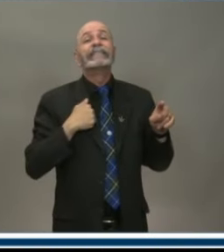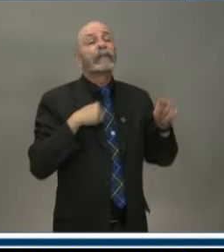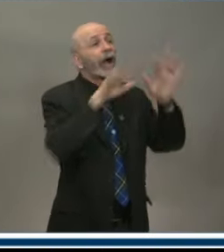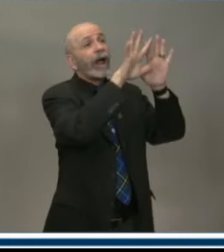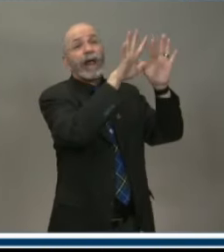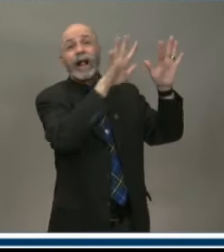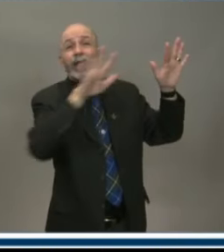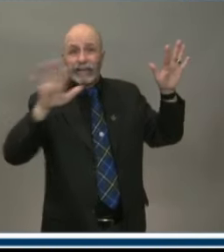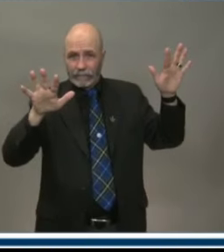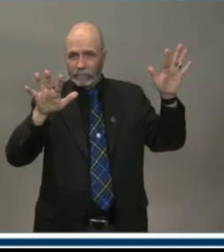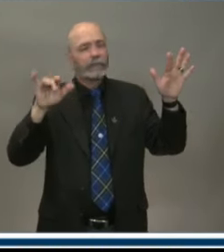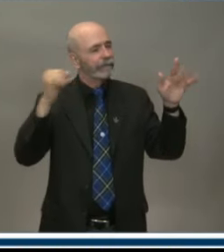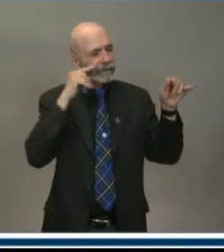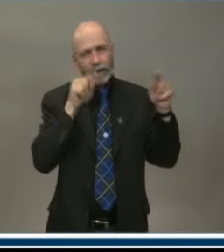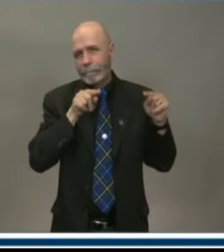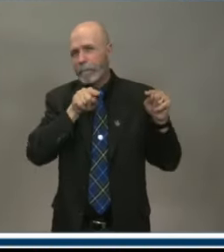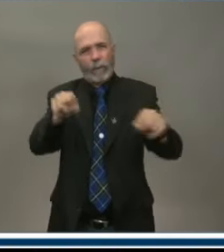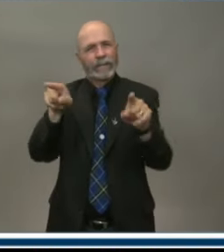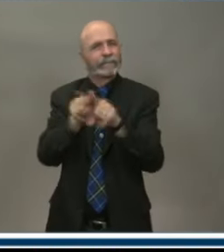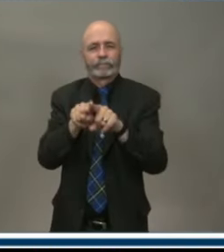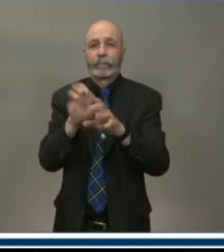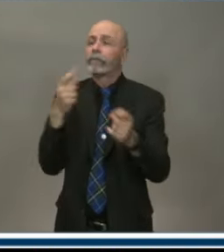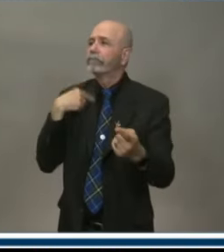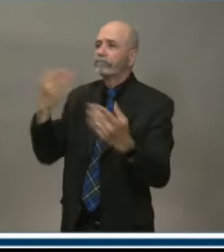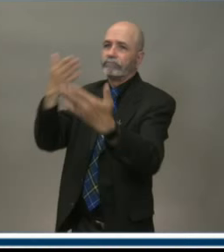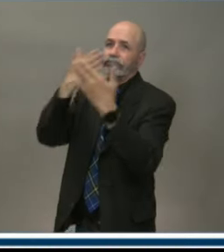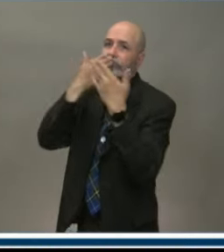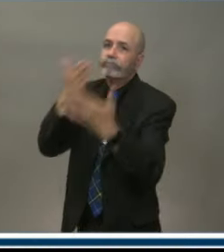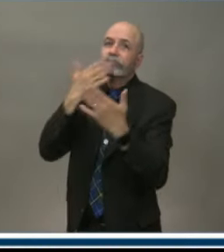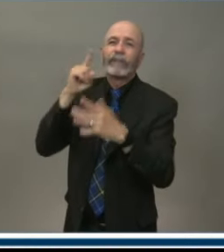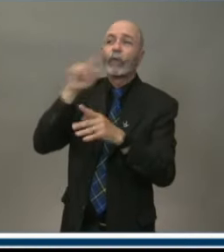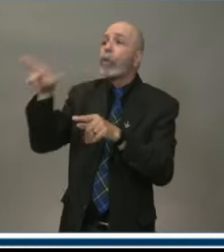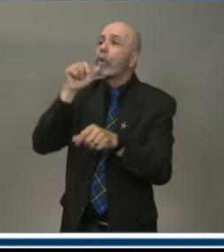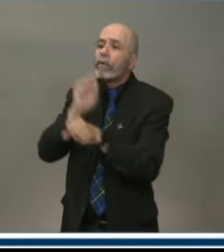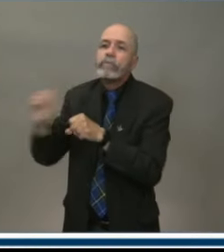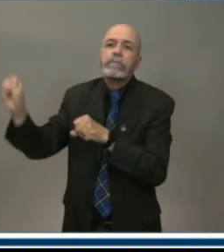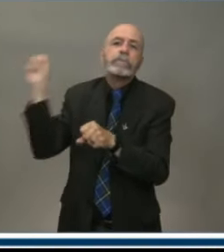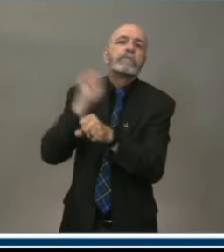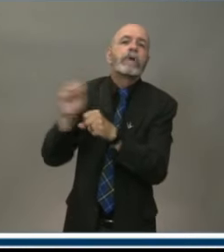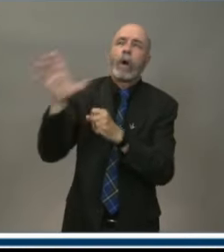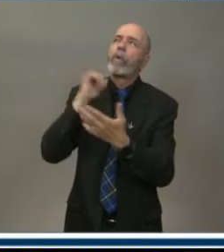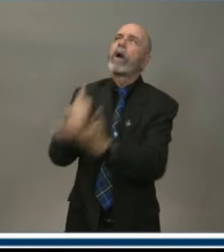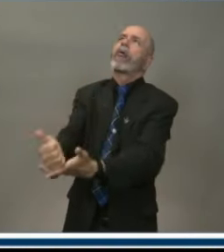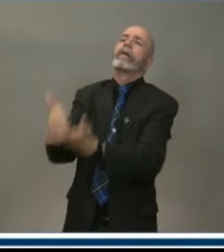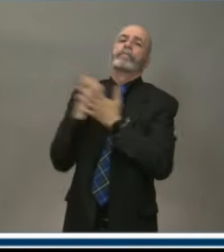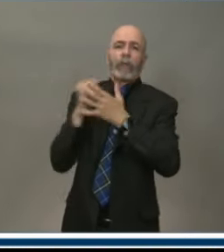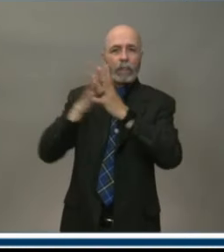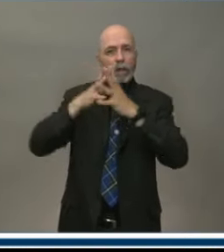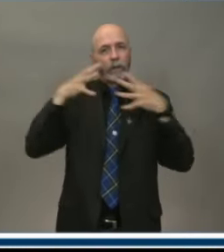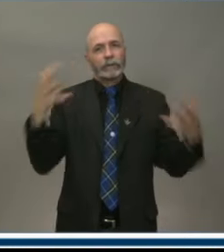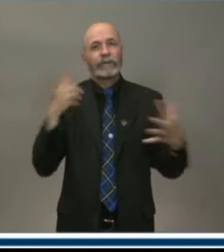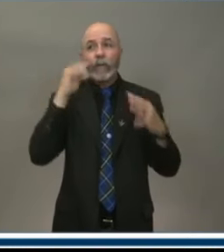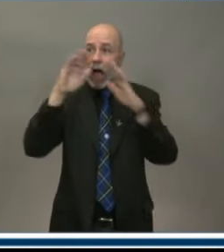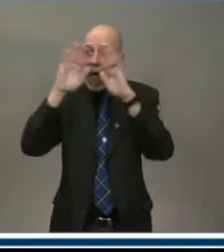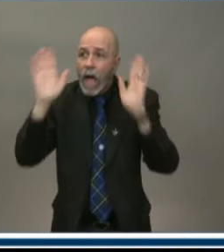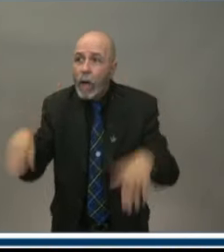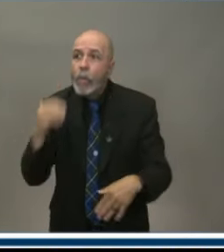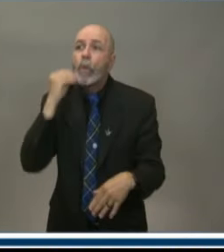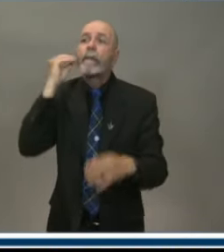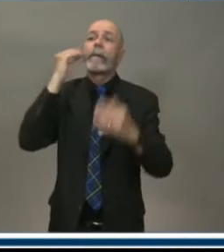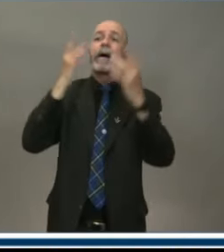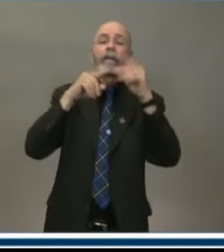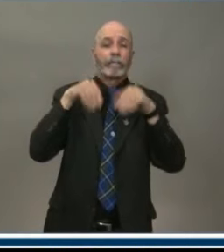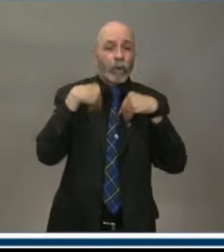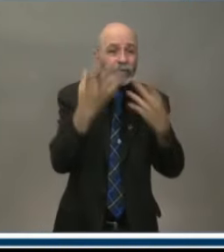I want to thank all of those who are working on behalf of our province to ensure that they're providing housing and supports to the most vulnerable population in